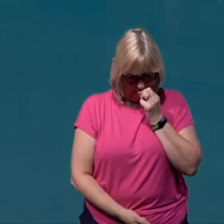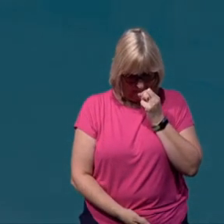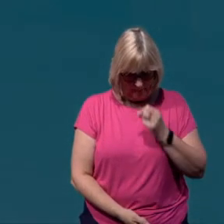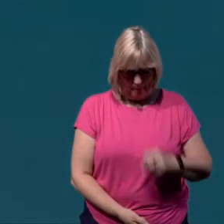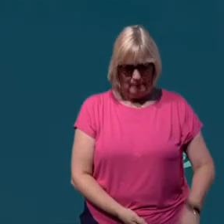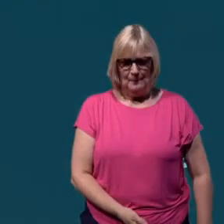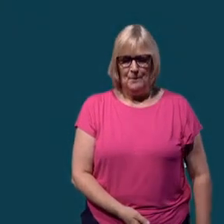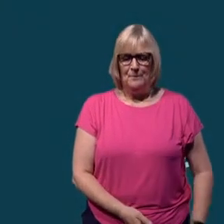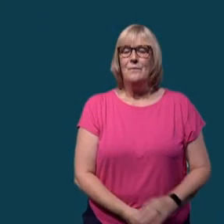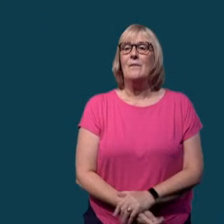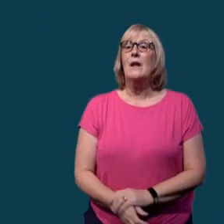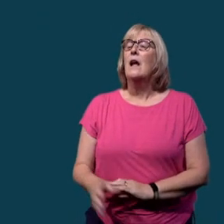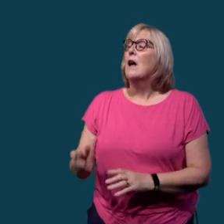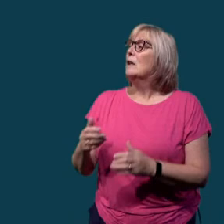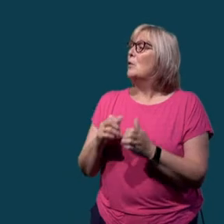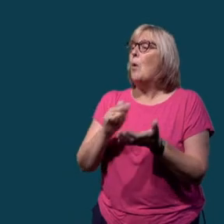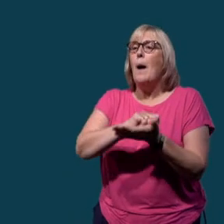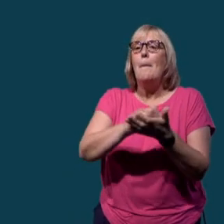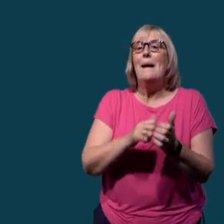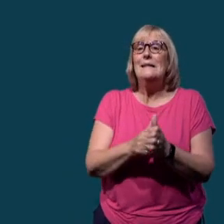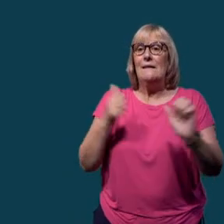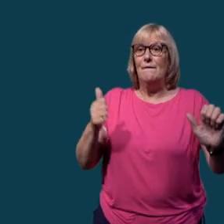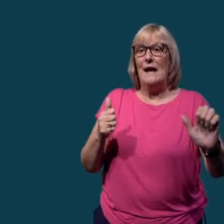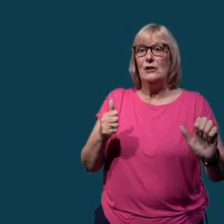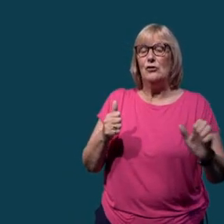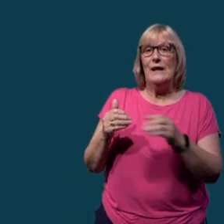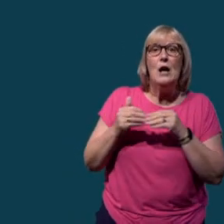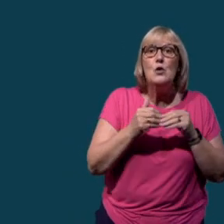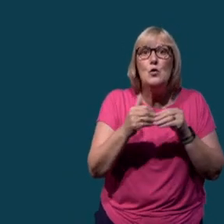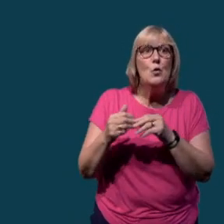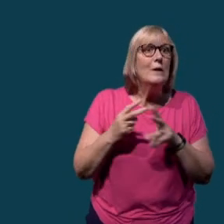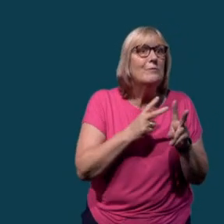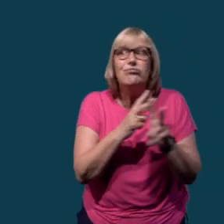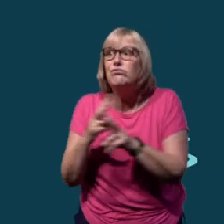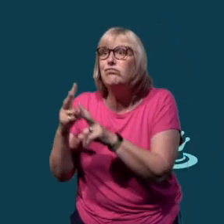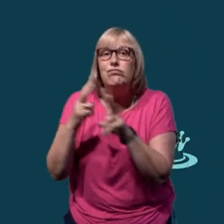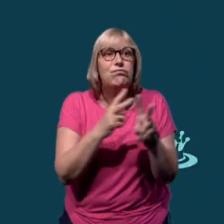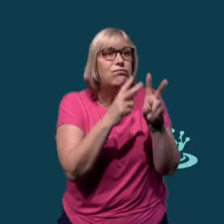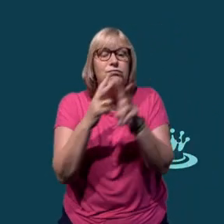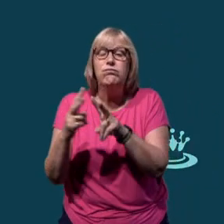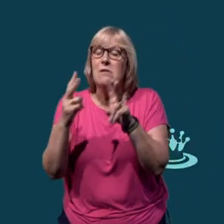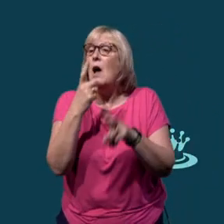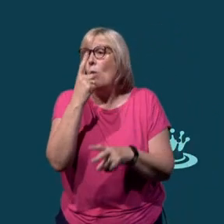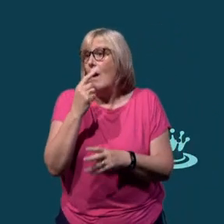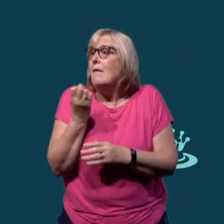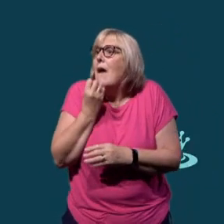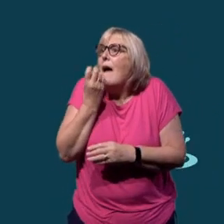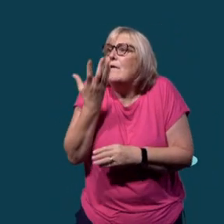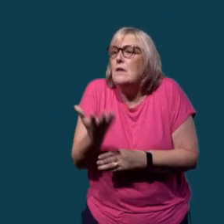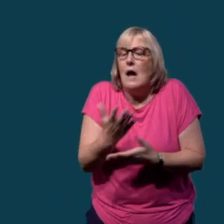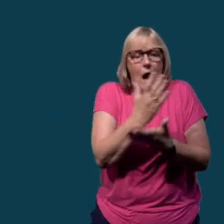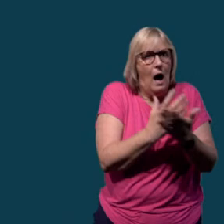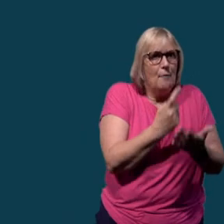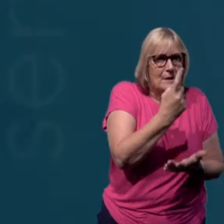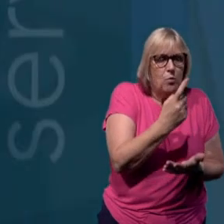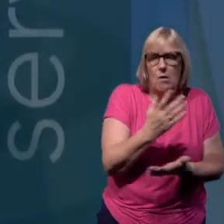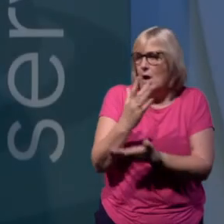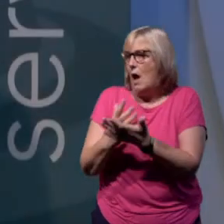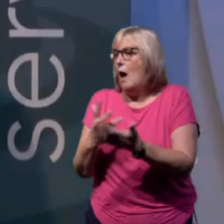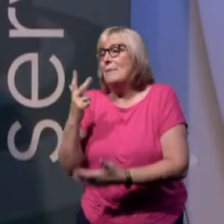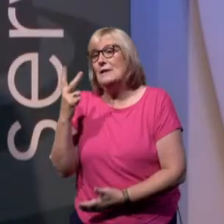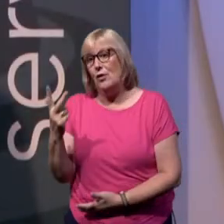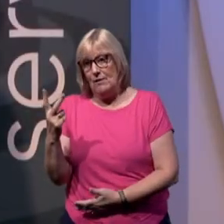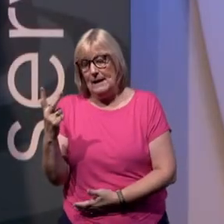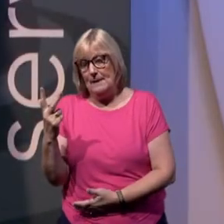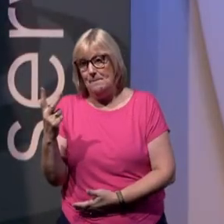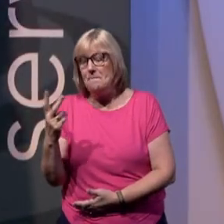Well, we'd love to show you around the pencil factory, and this week we're running tours every day, one at 1:30 and one at 3:30.